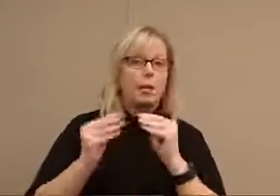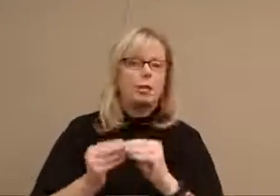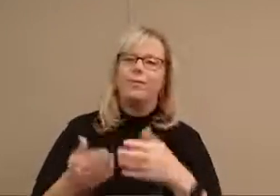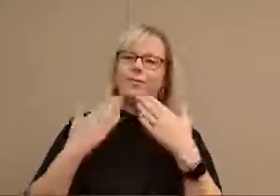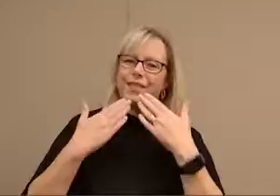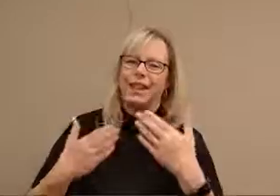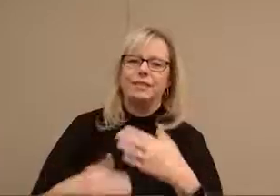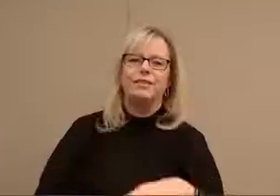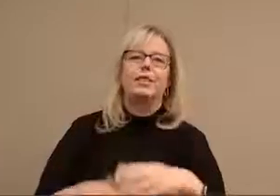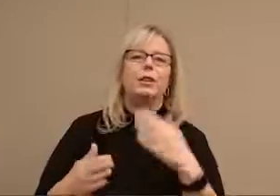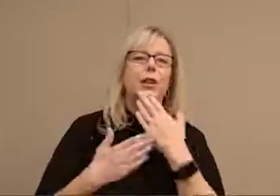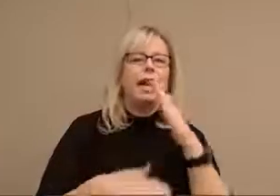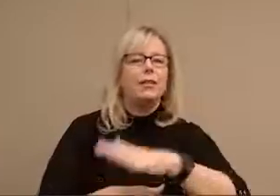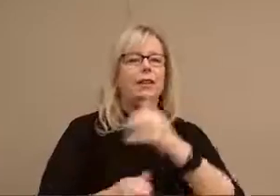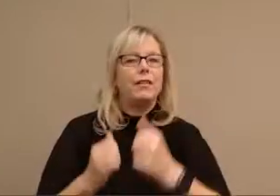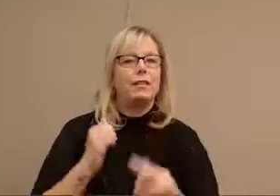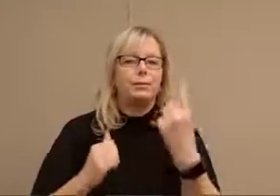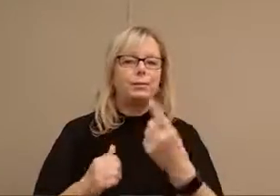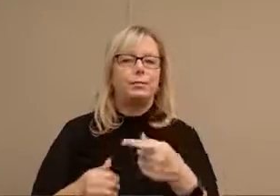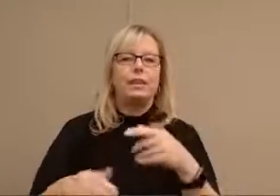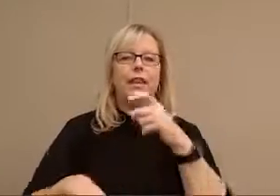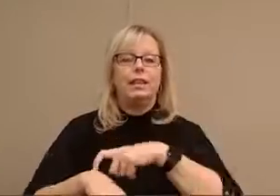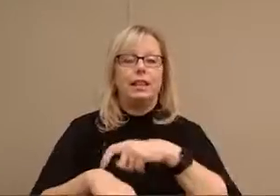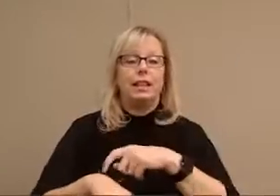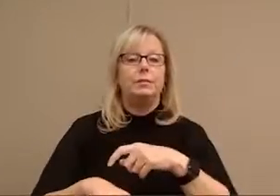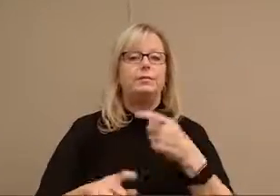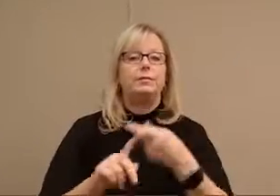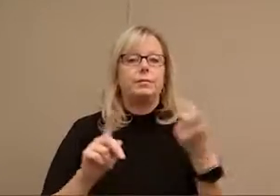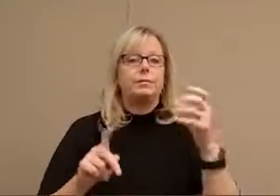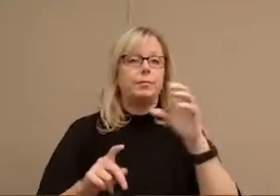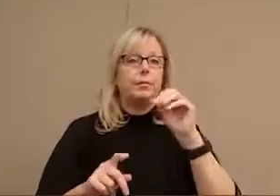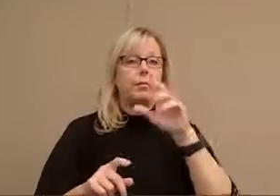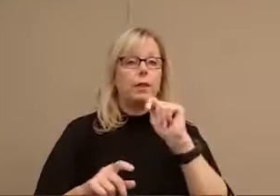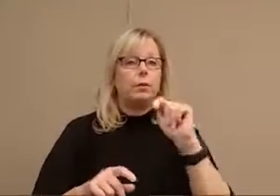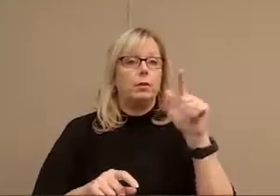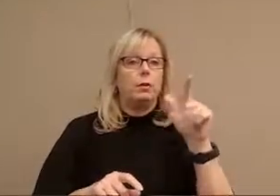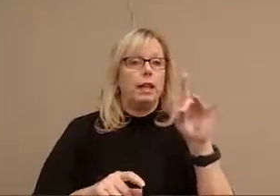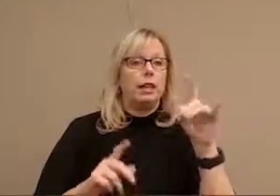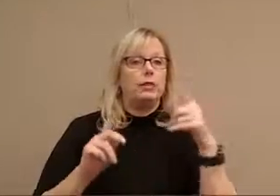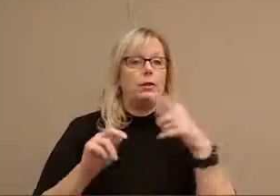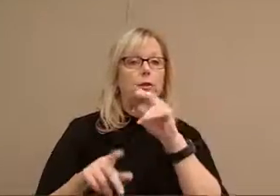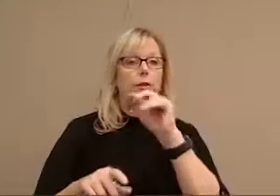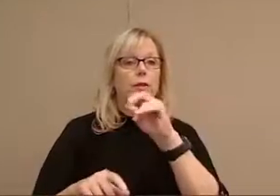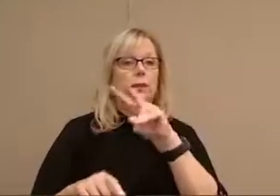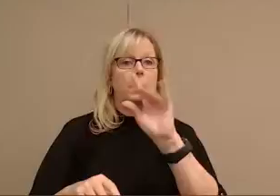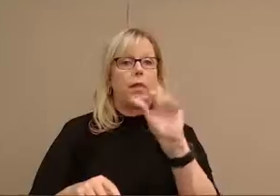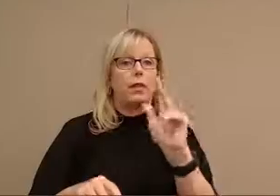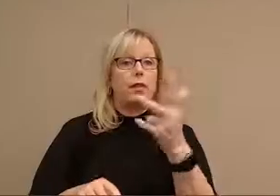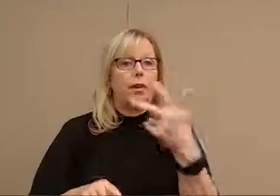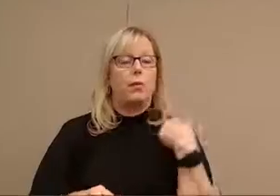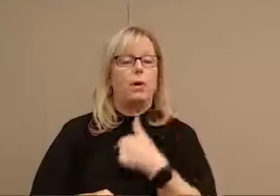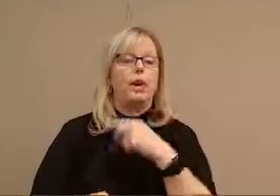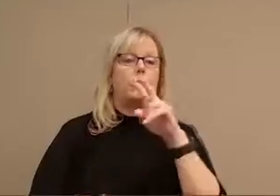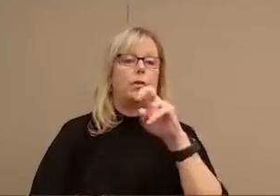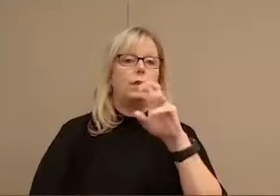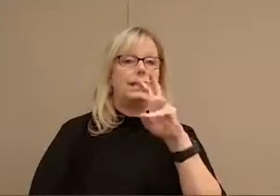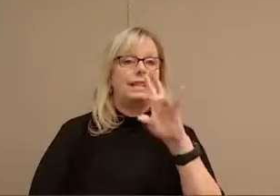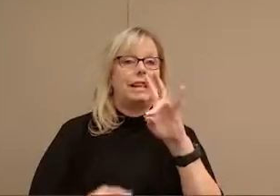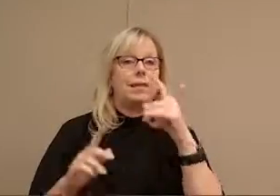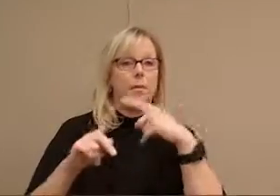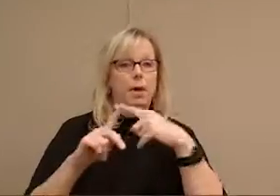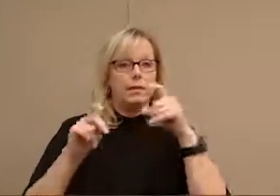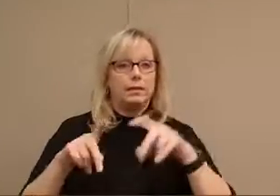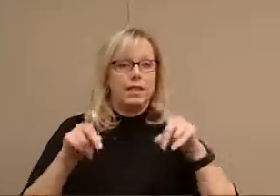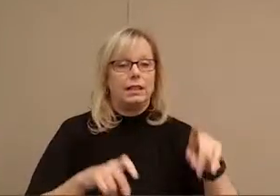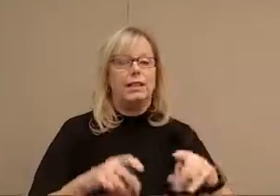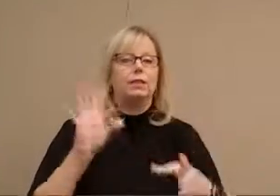Brian. Good afternoon, everybody. For the time period of October the 28th through November the 3rd, we have 267 new positive tests